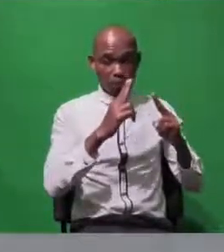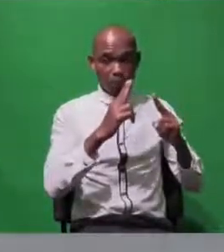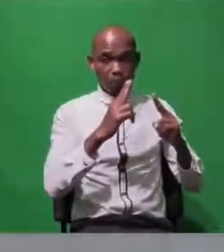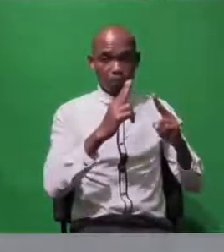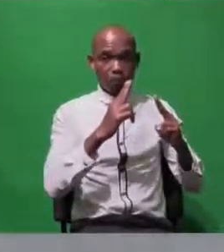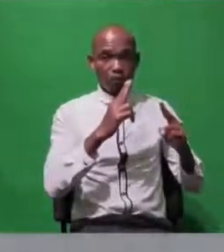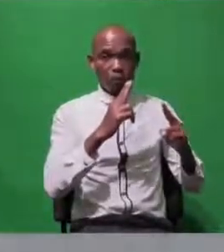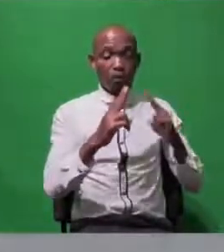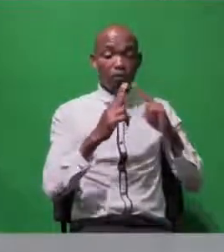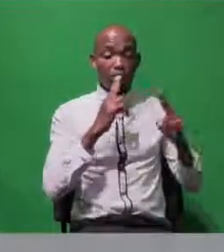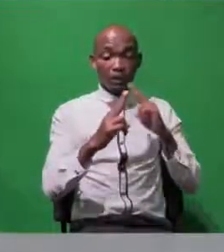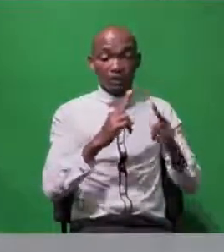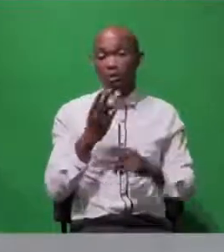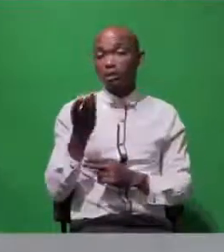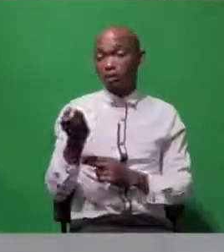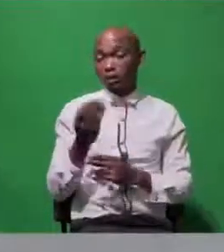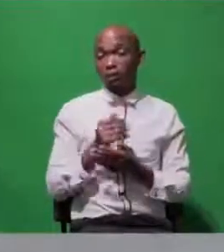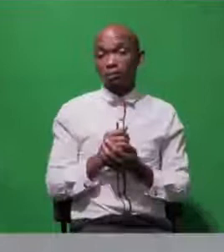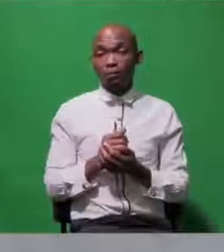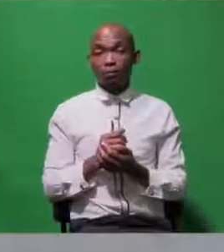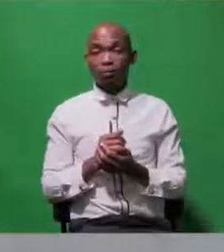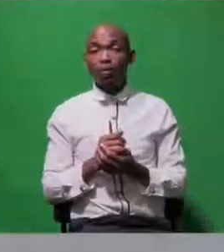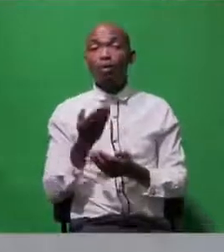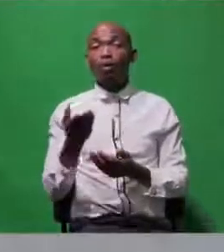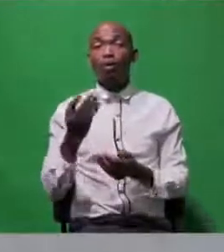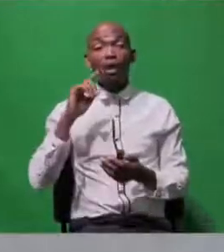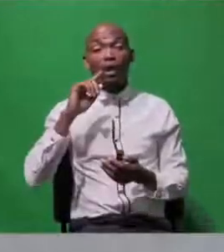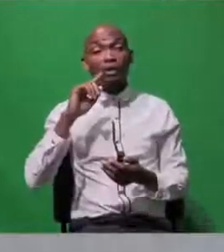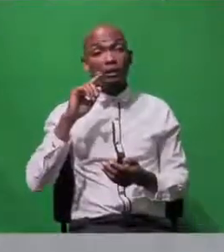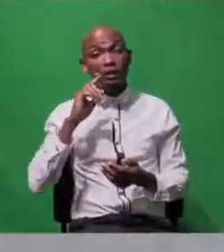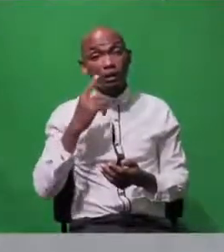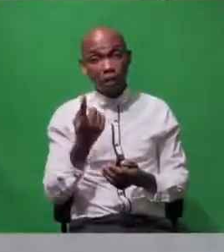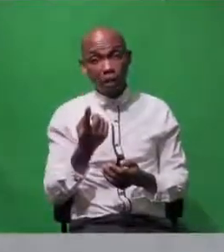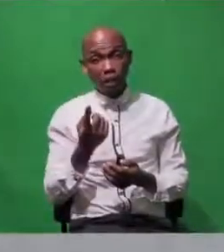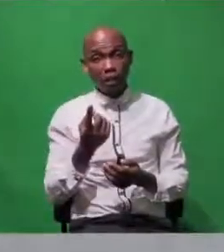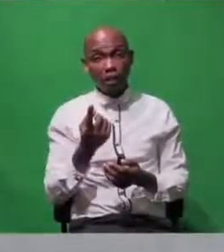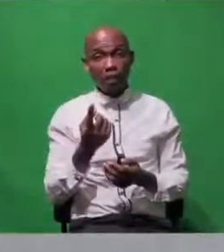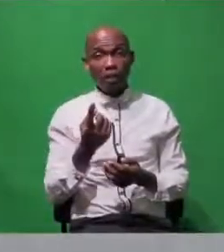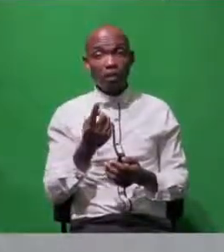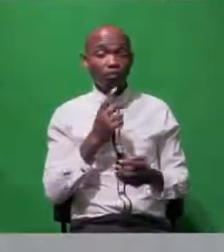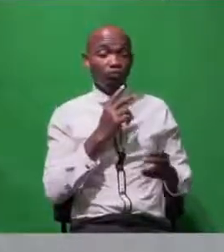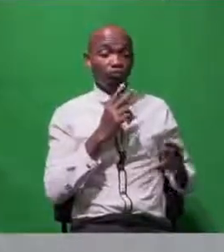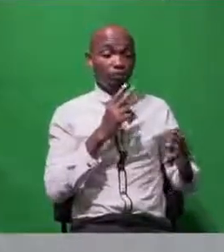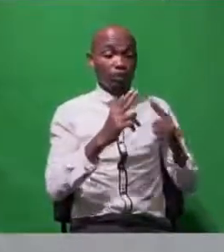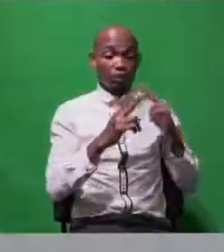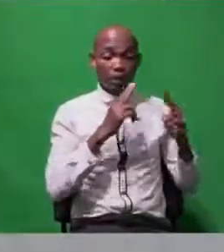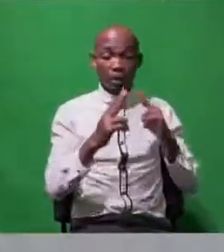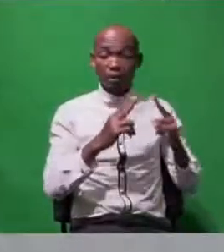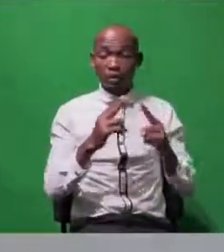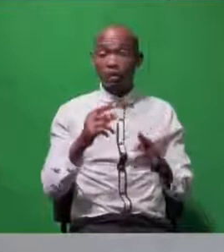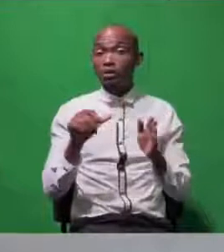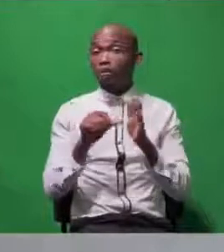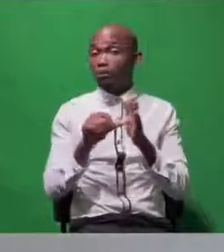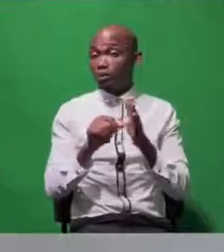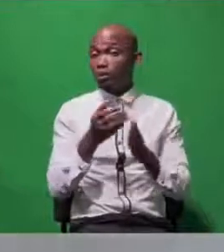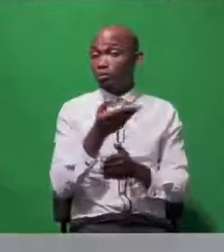Colonial education. Who can try to define the term colonial education? Student, who can